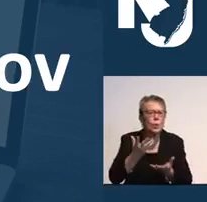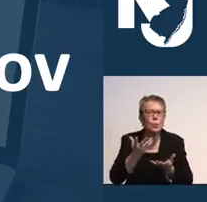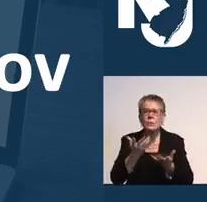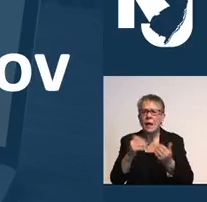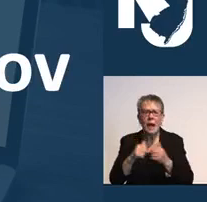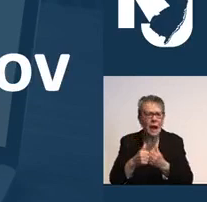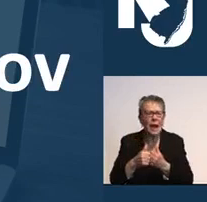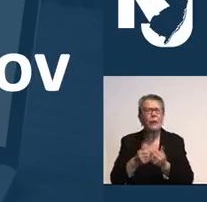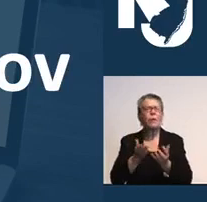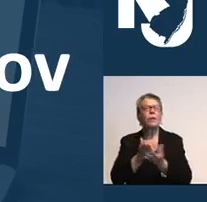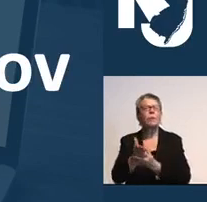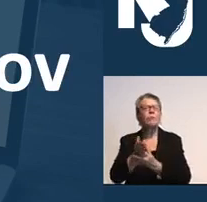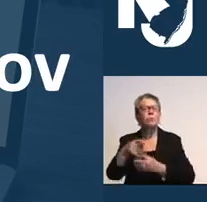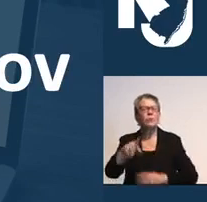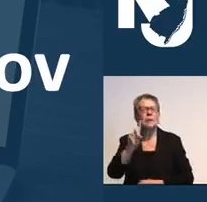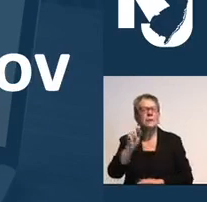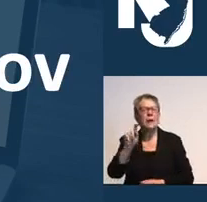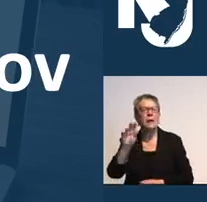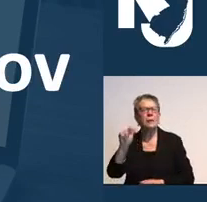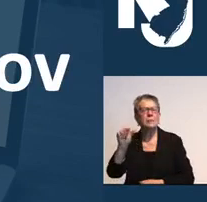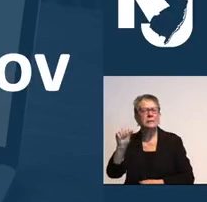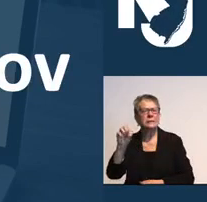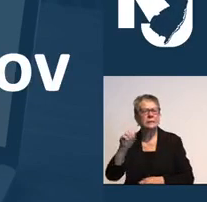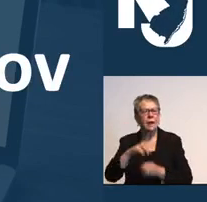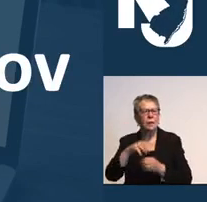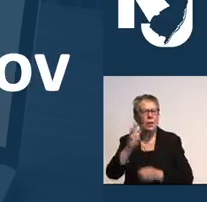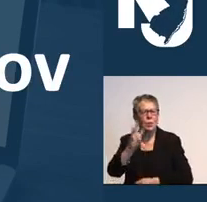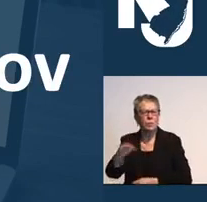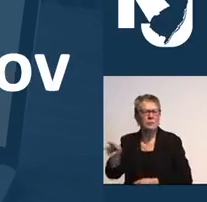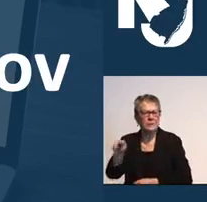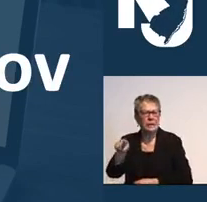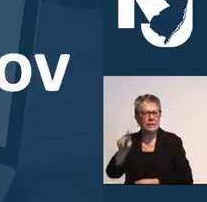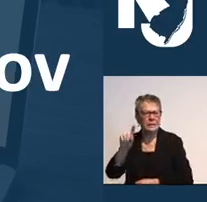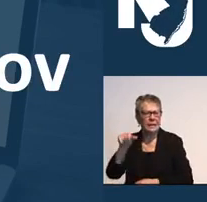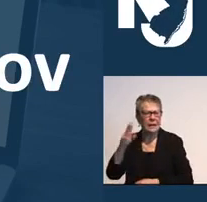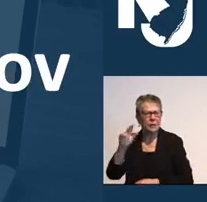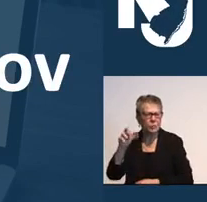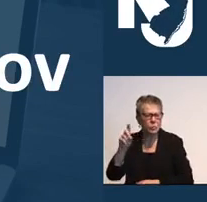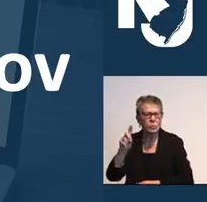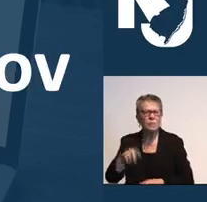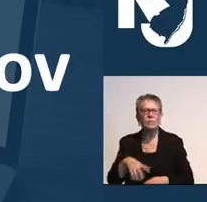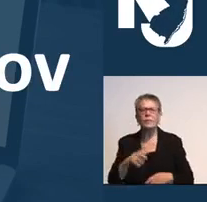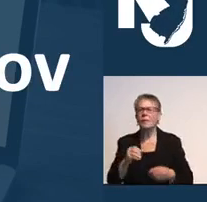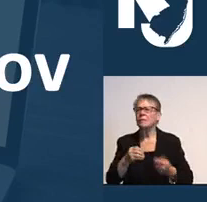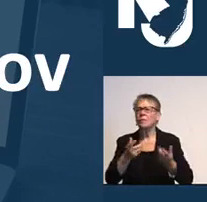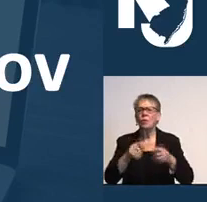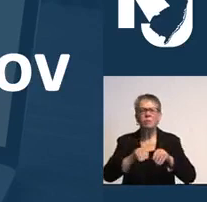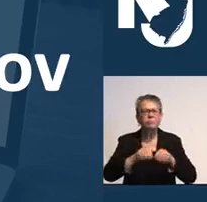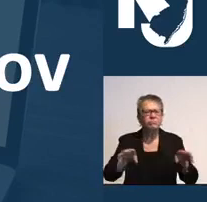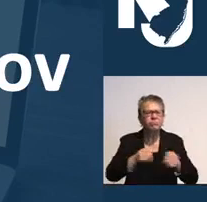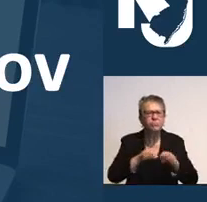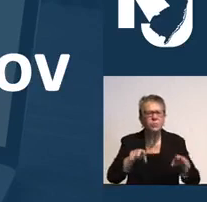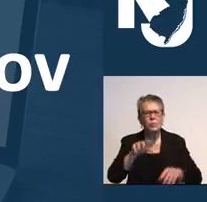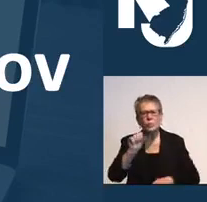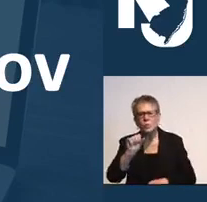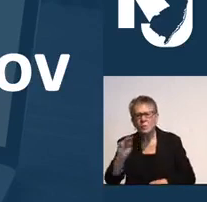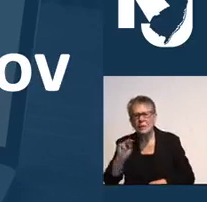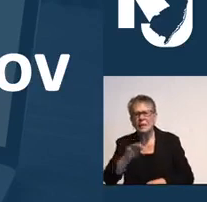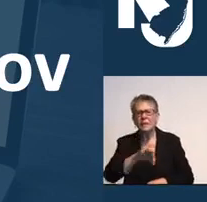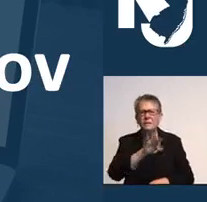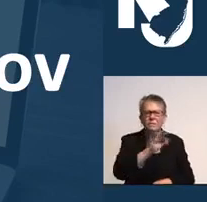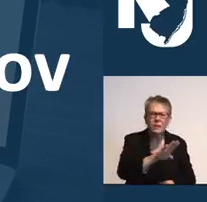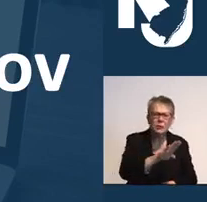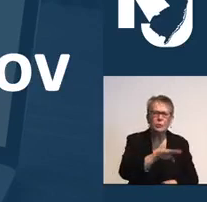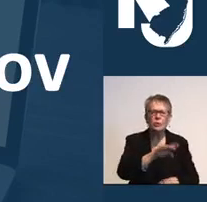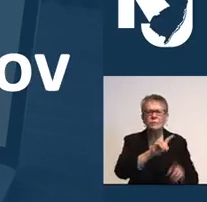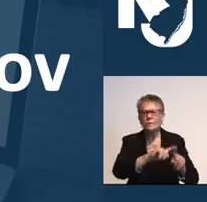channels, as we always do, and if circumstances require us to do this differently, we will be in touch with